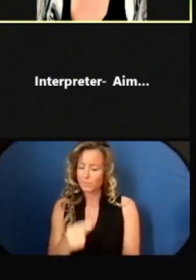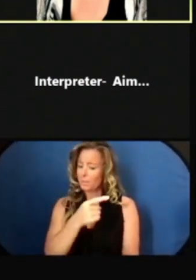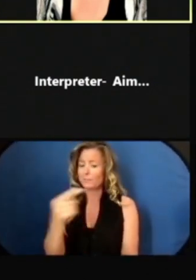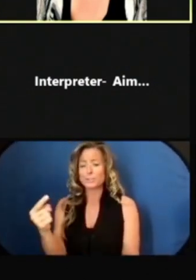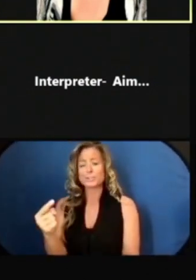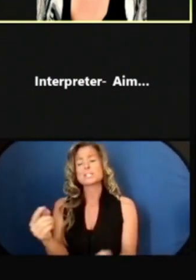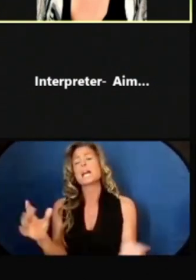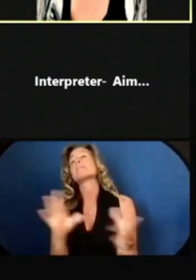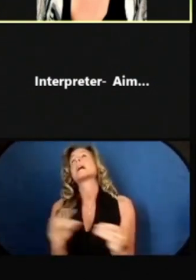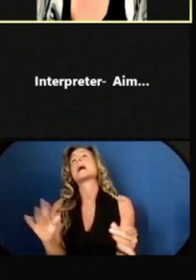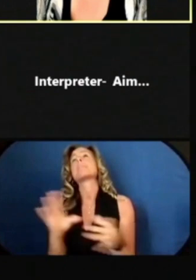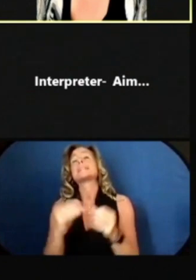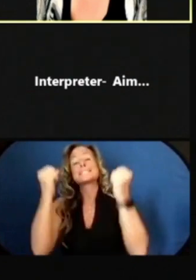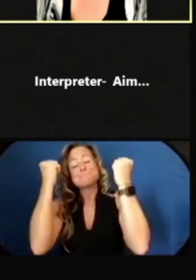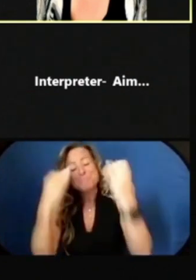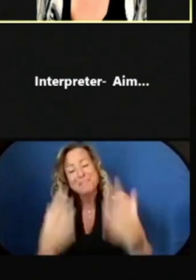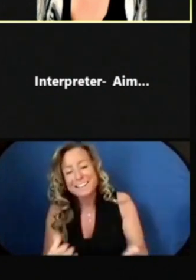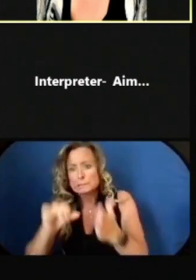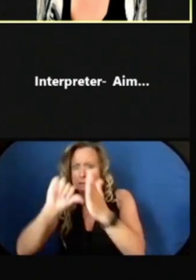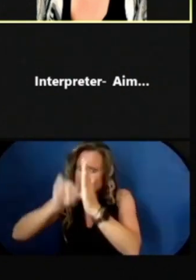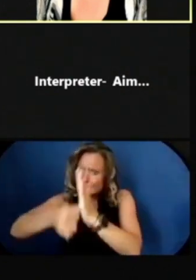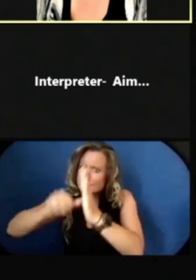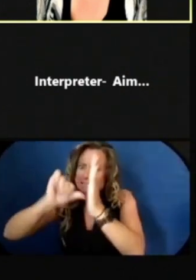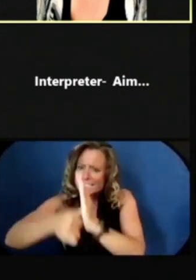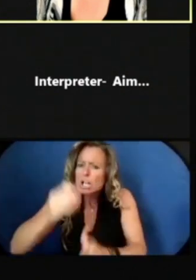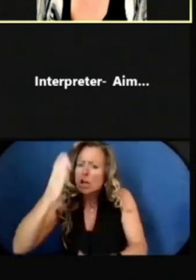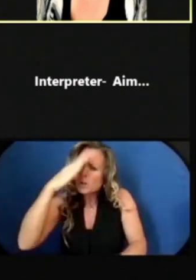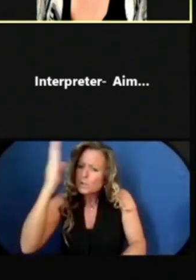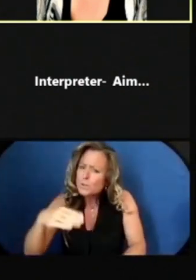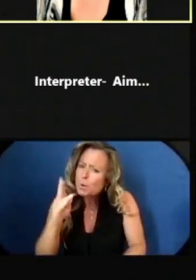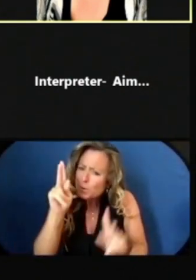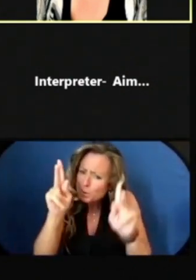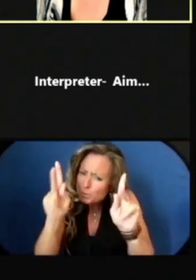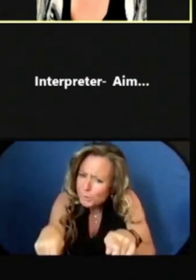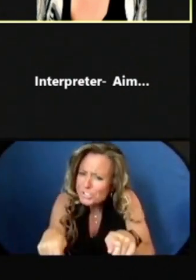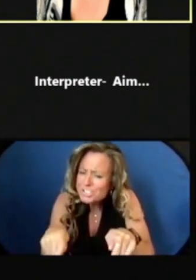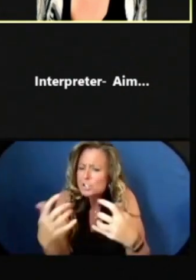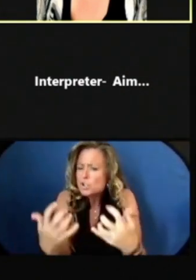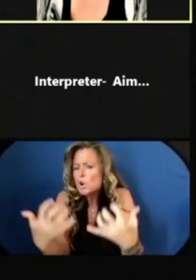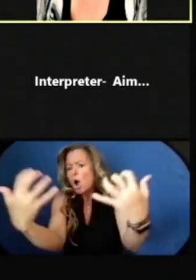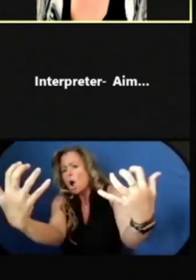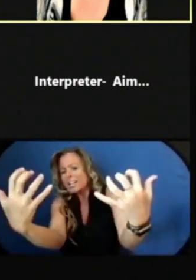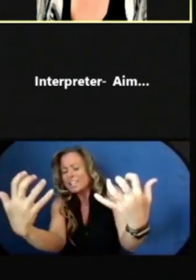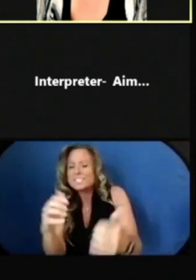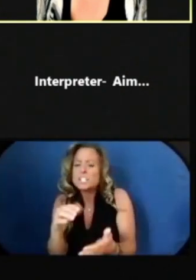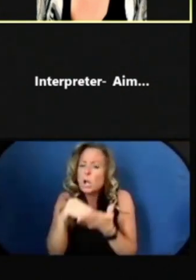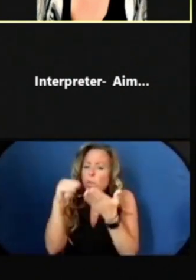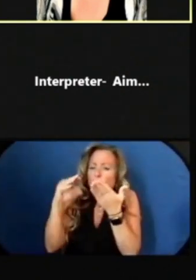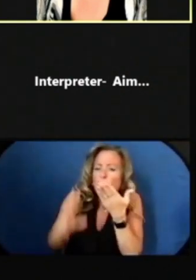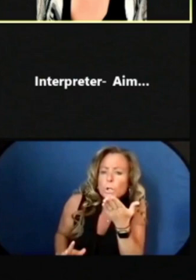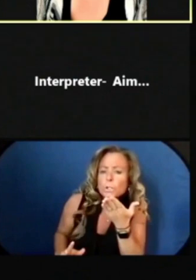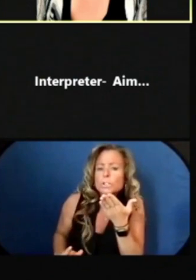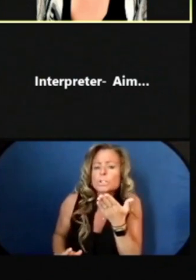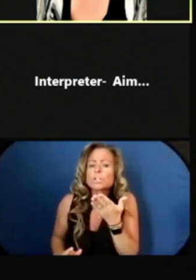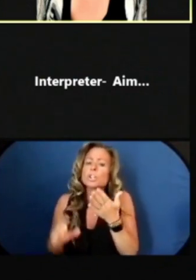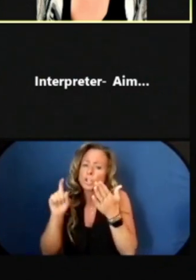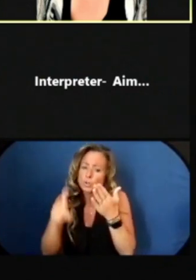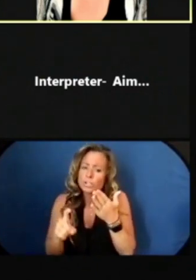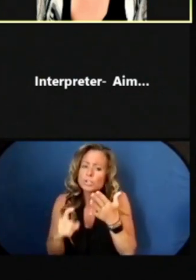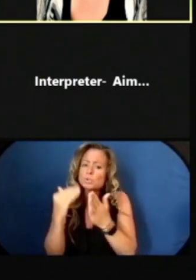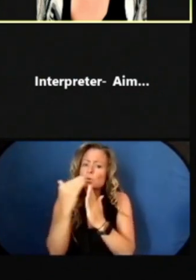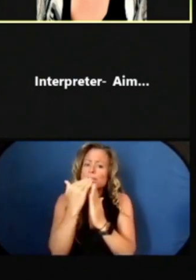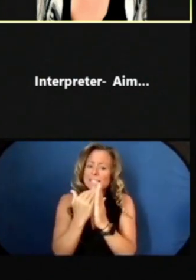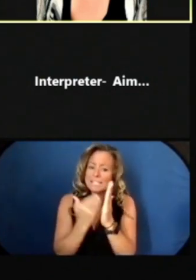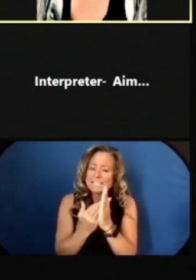several times, know your audience, know your learner. List and prioritize the top tasks